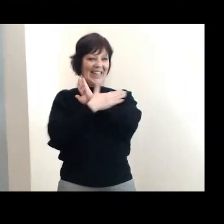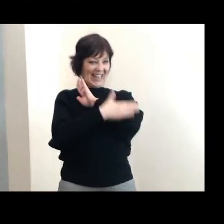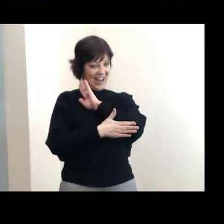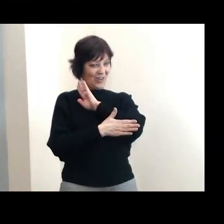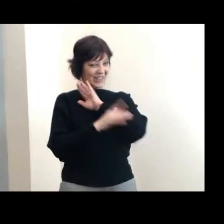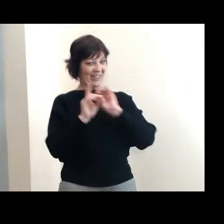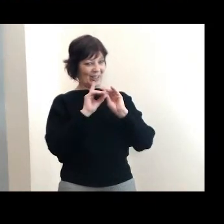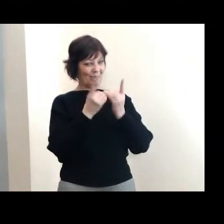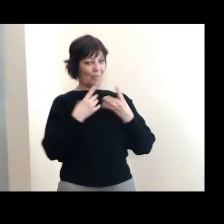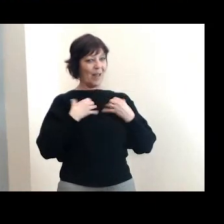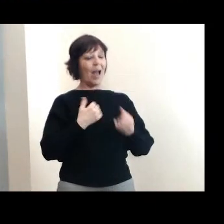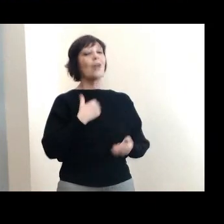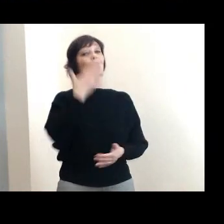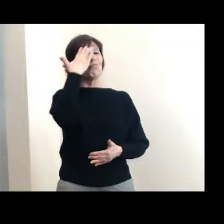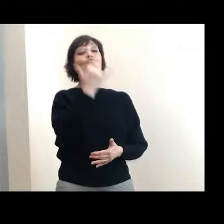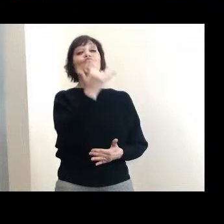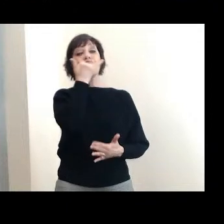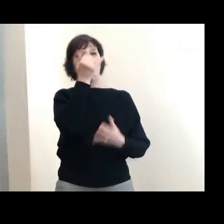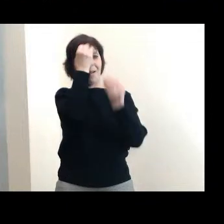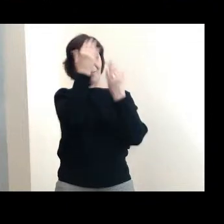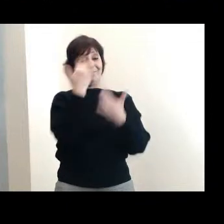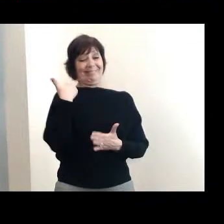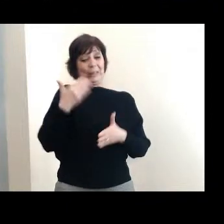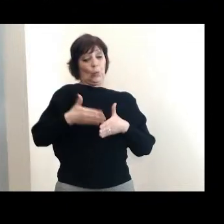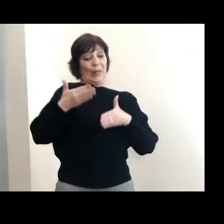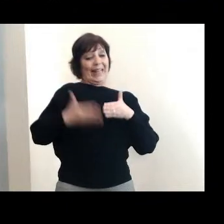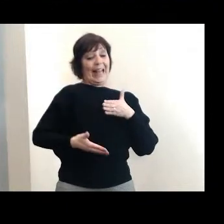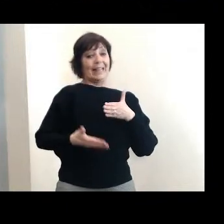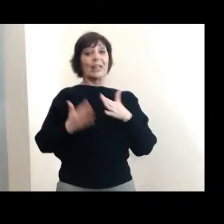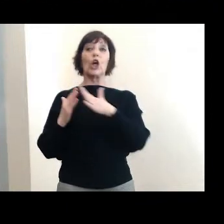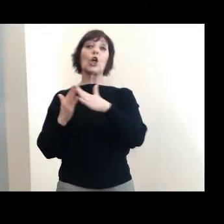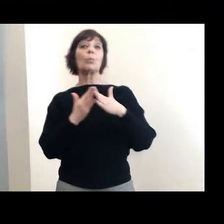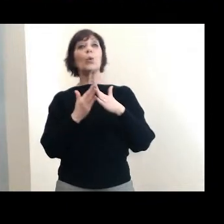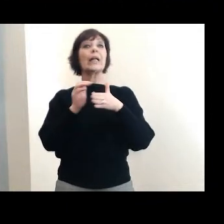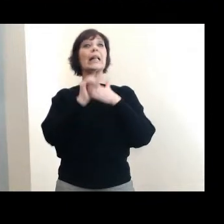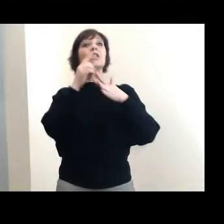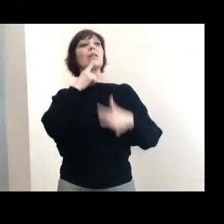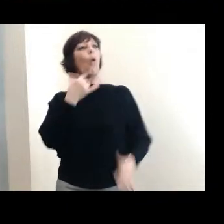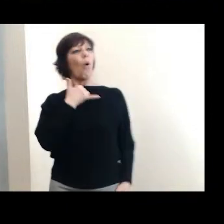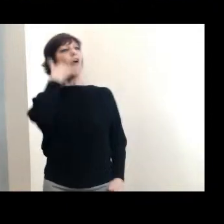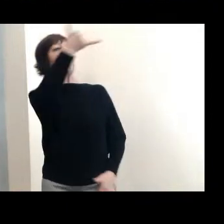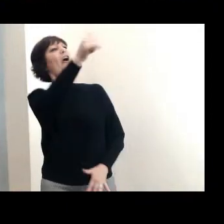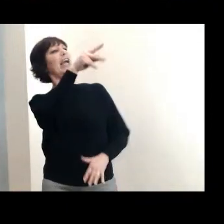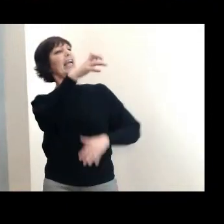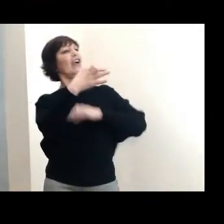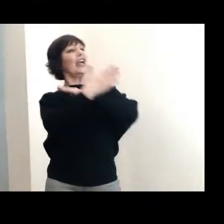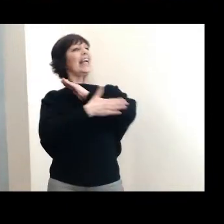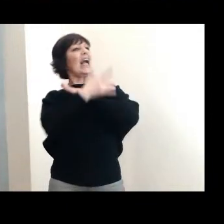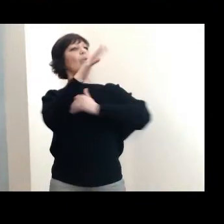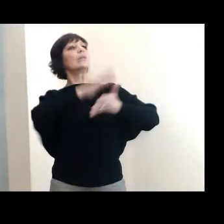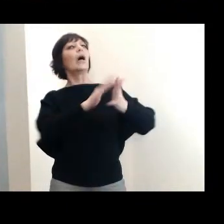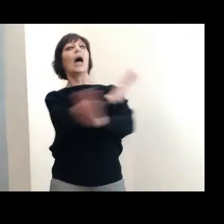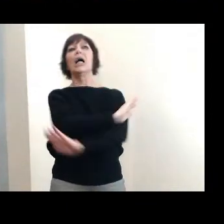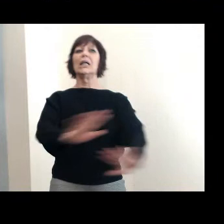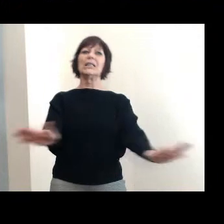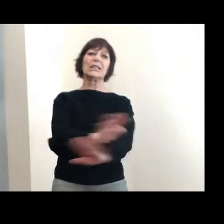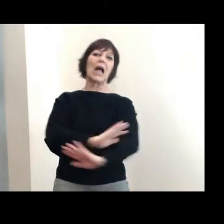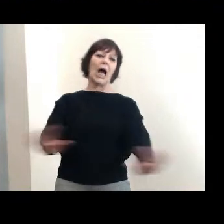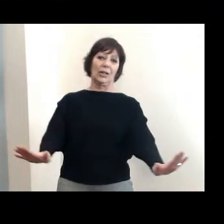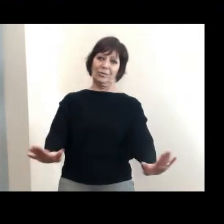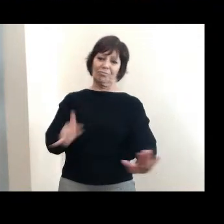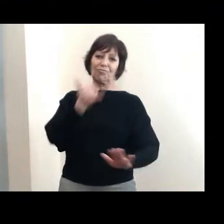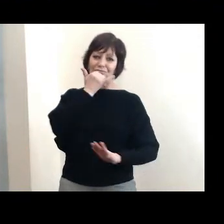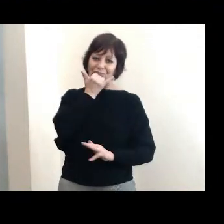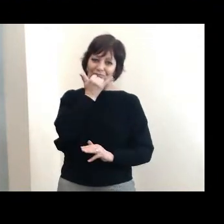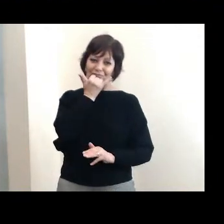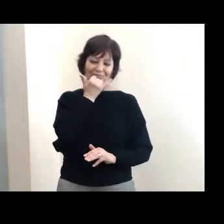spread over the weekend by a community leader who said, call Erie County, they're scheduling. Do not call Erie County.